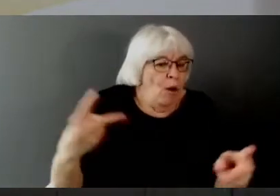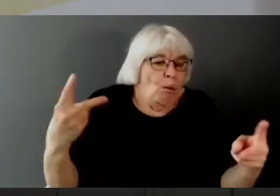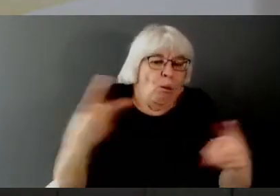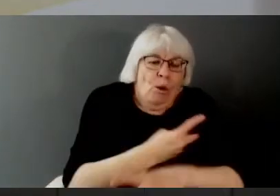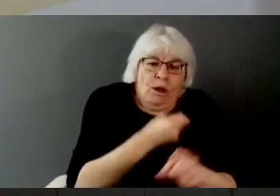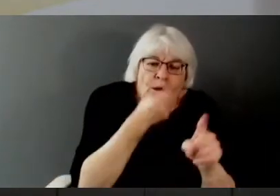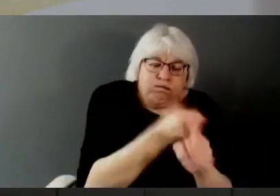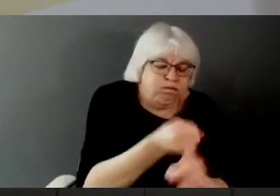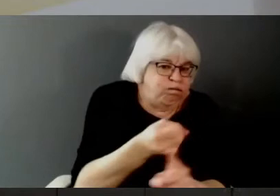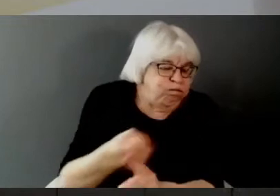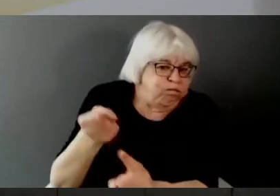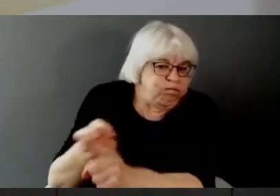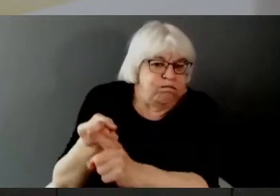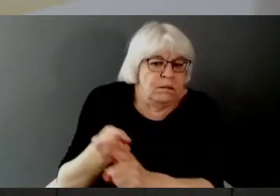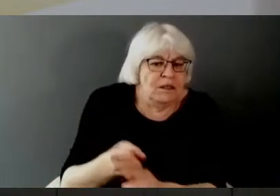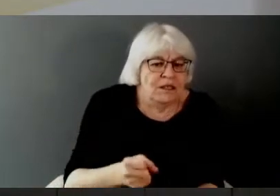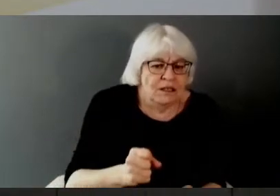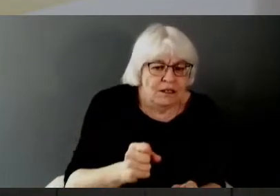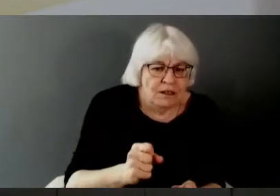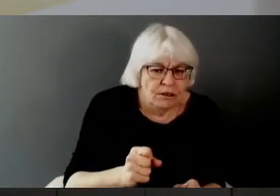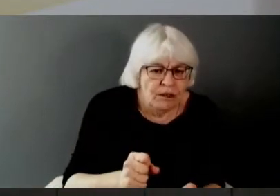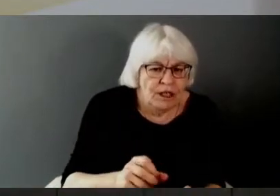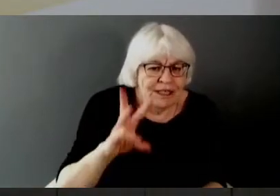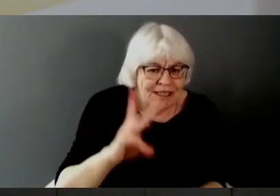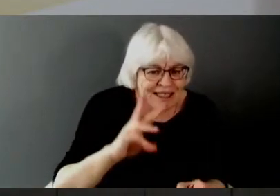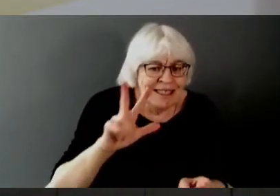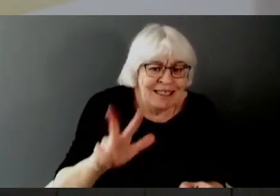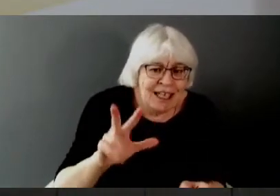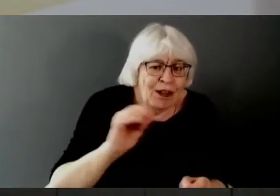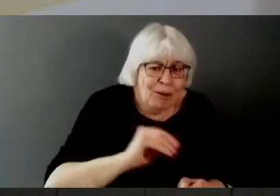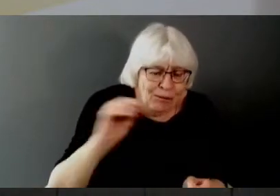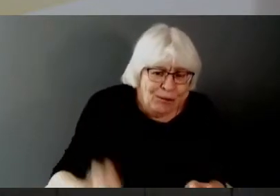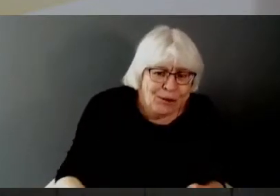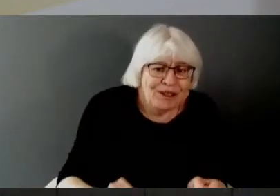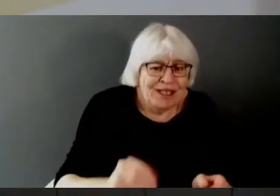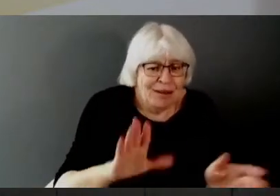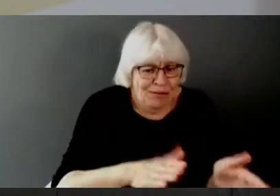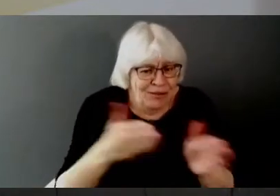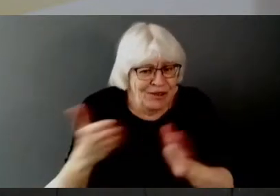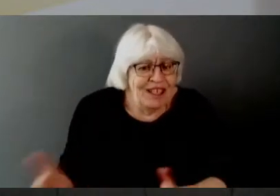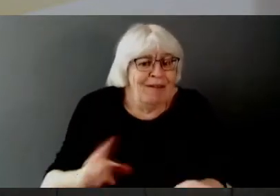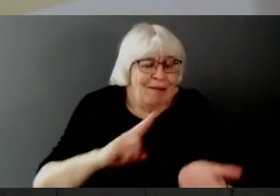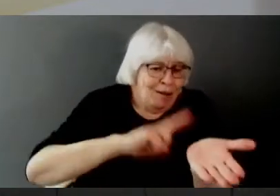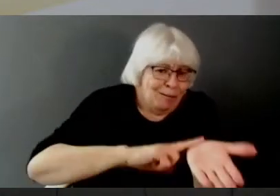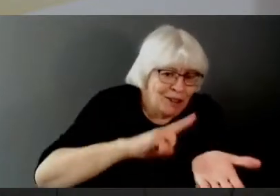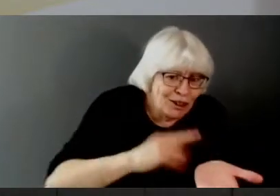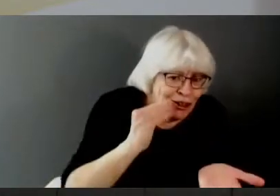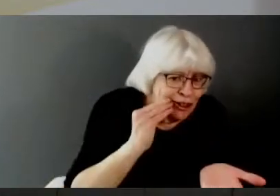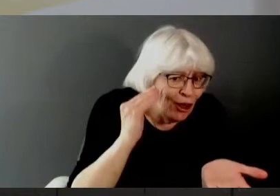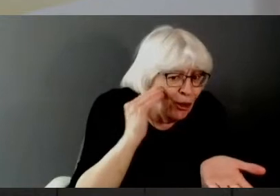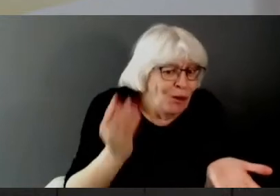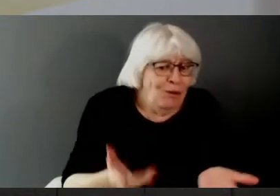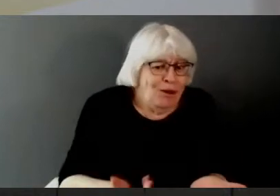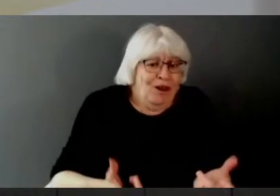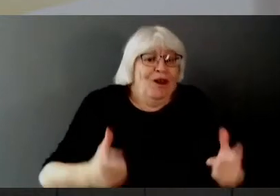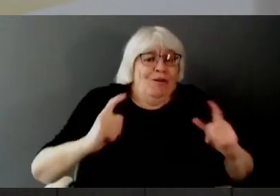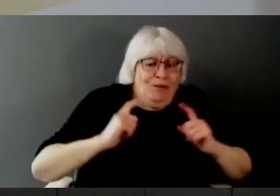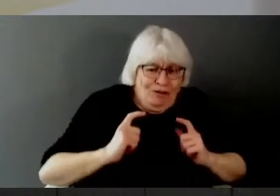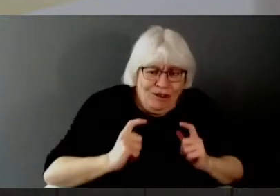with long-term care and retirement homes. And I know we'll all feel better when this group is immunized and protected against